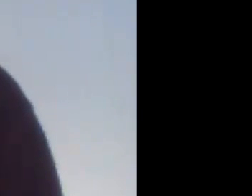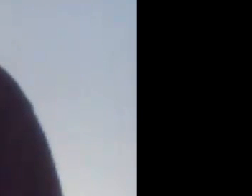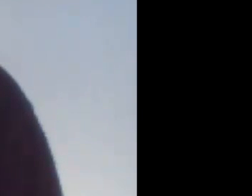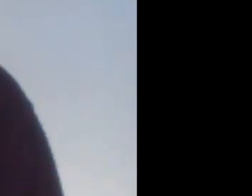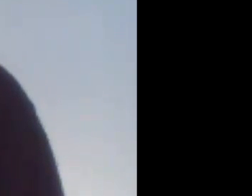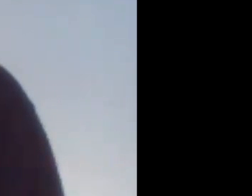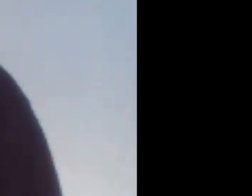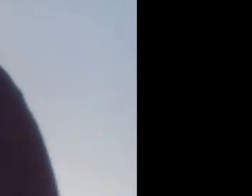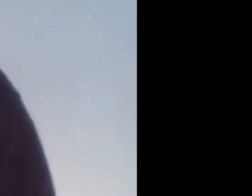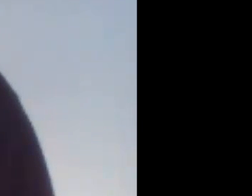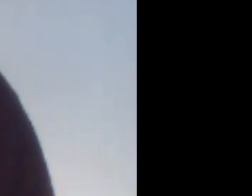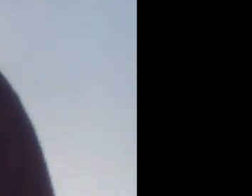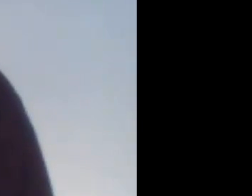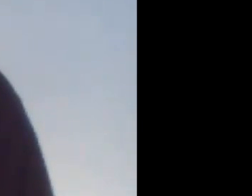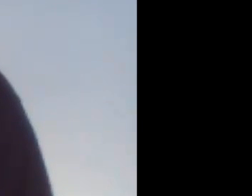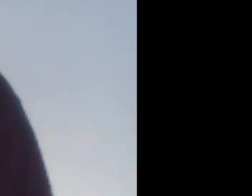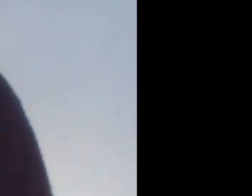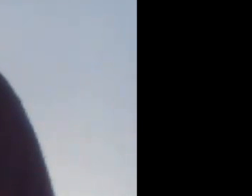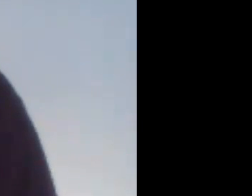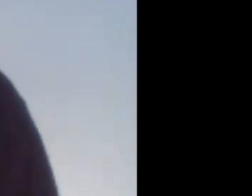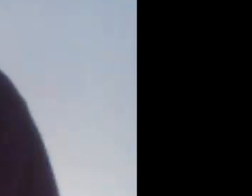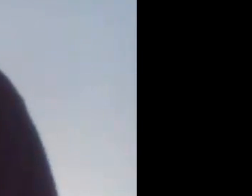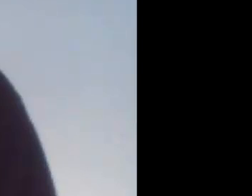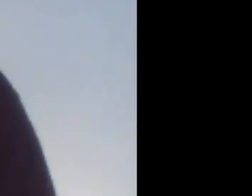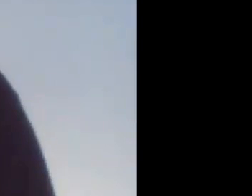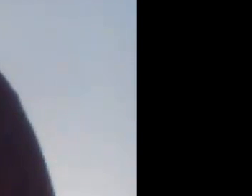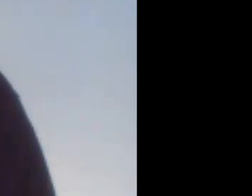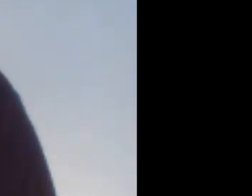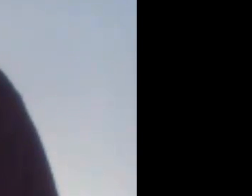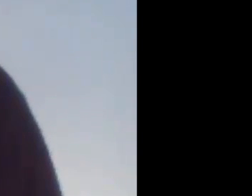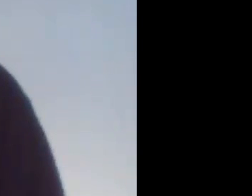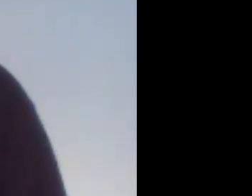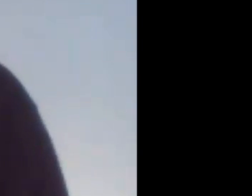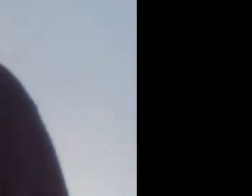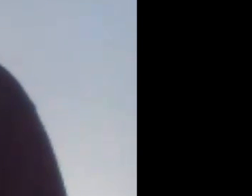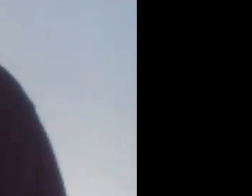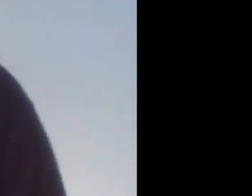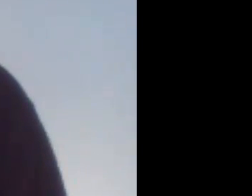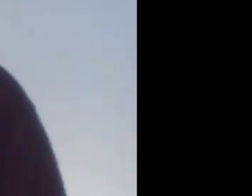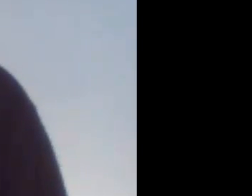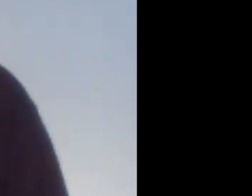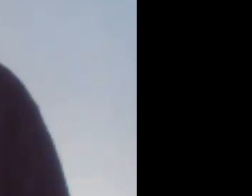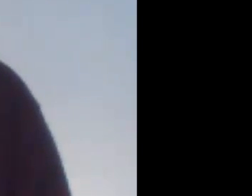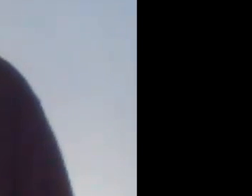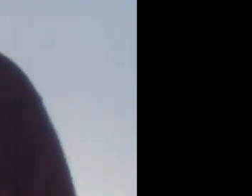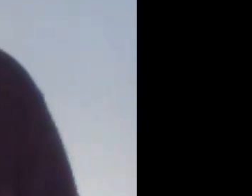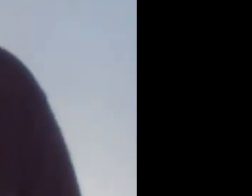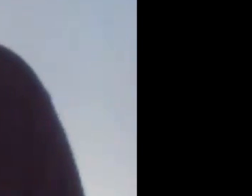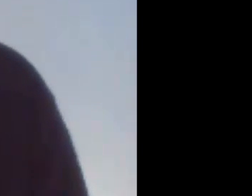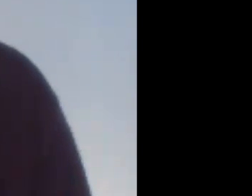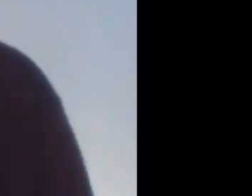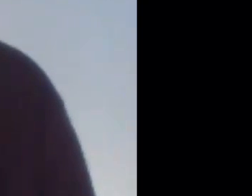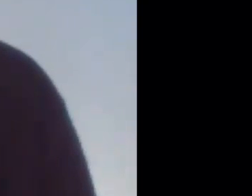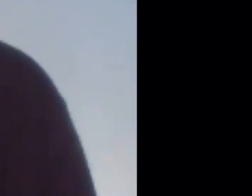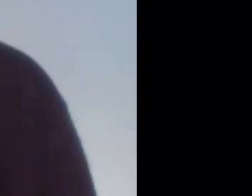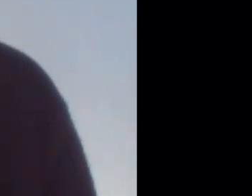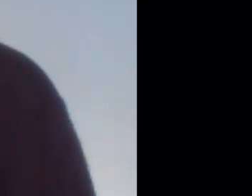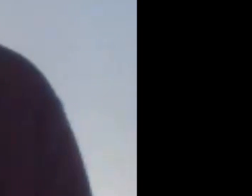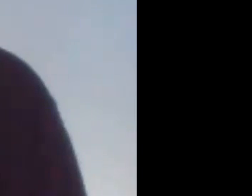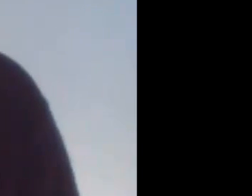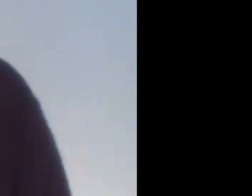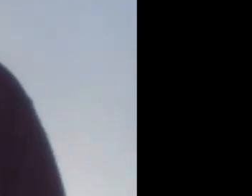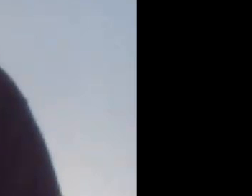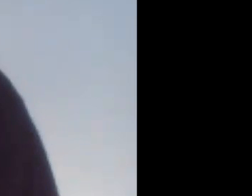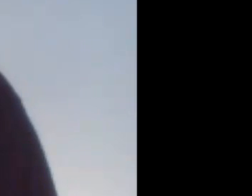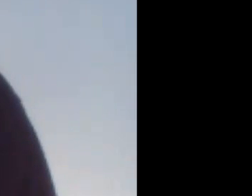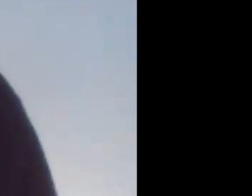salut. What? Are we starting over again? I didn't tell you. Salut is used both as a greeting to say hello